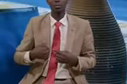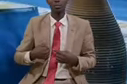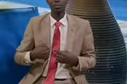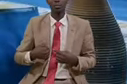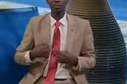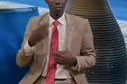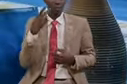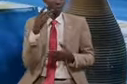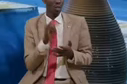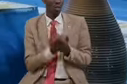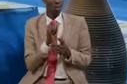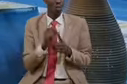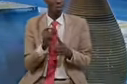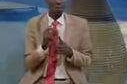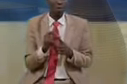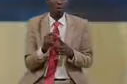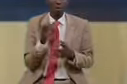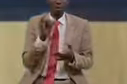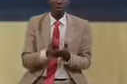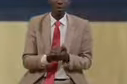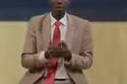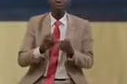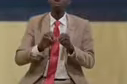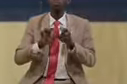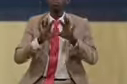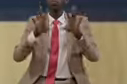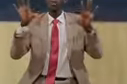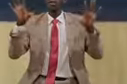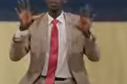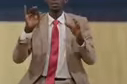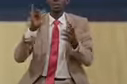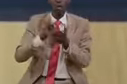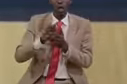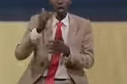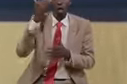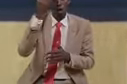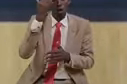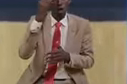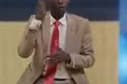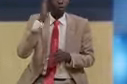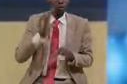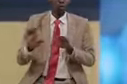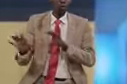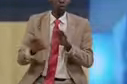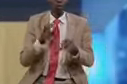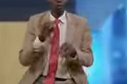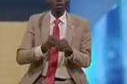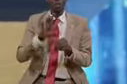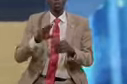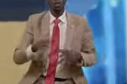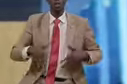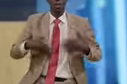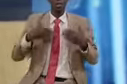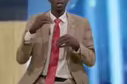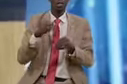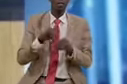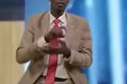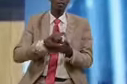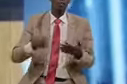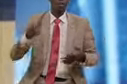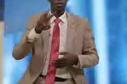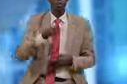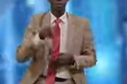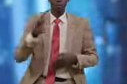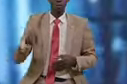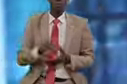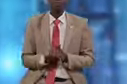that light, what that lamp, what that knowledge will do in your life. In verse 22, in verse